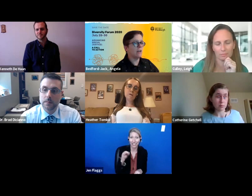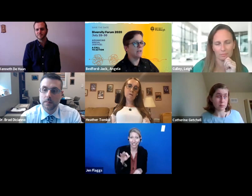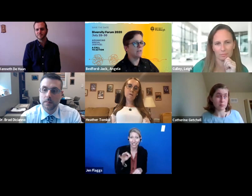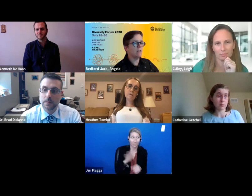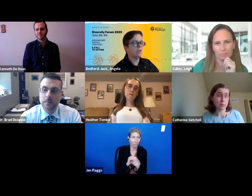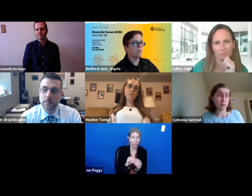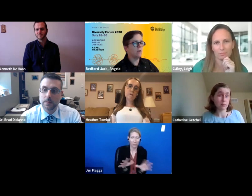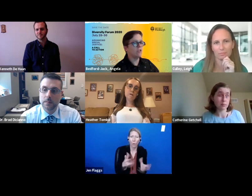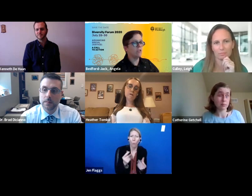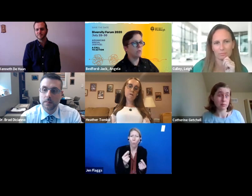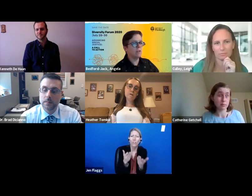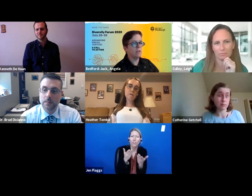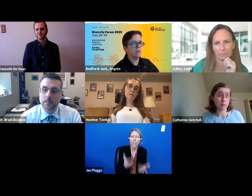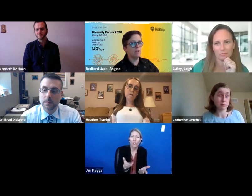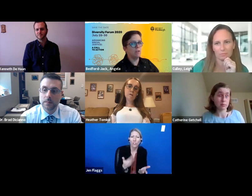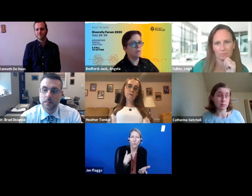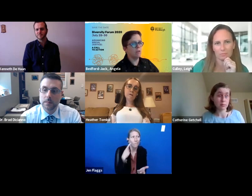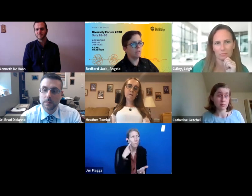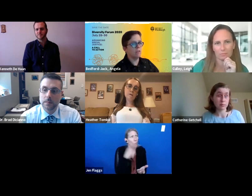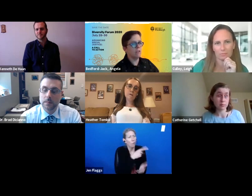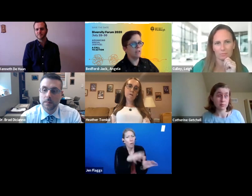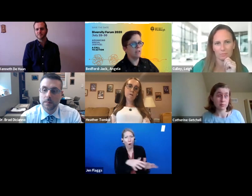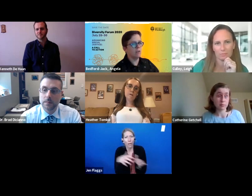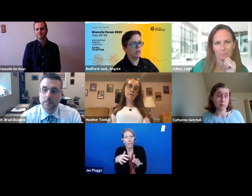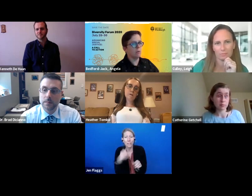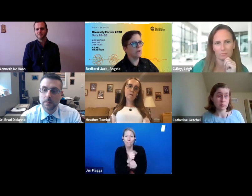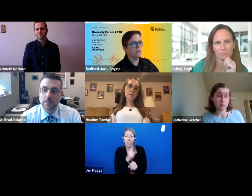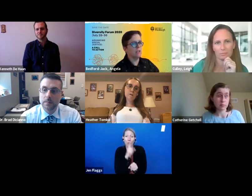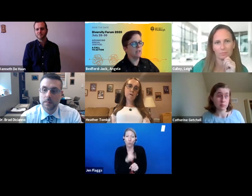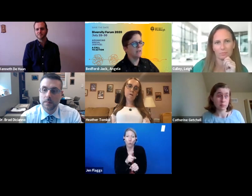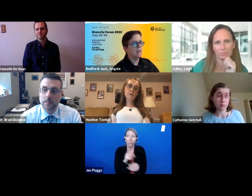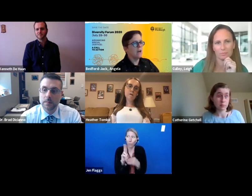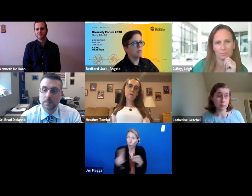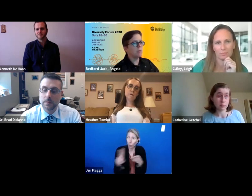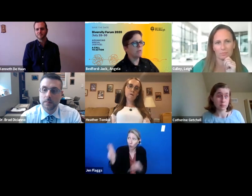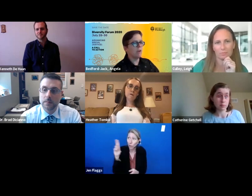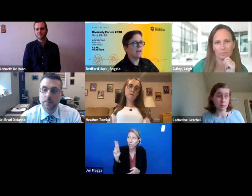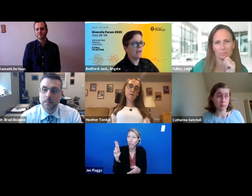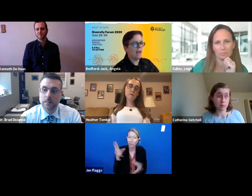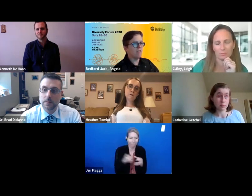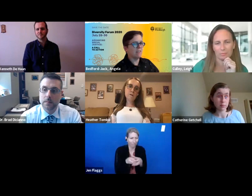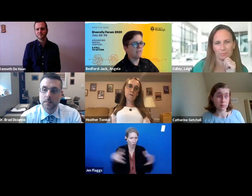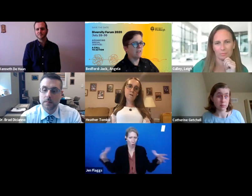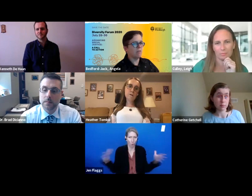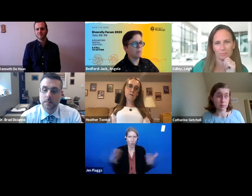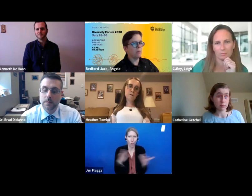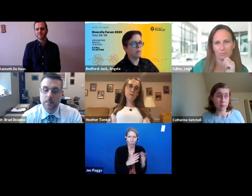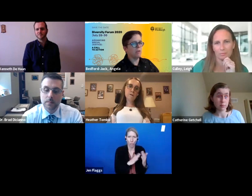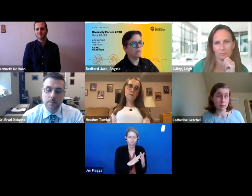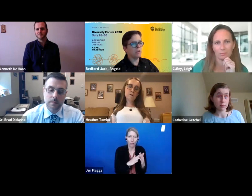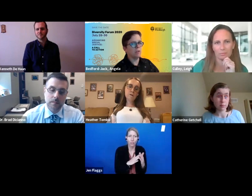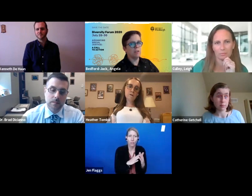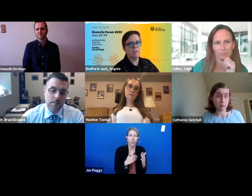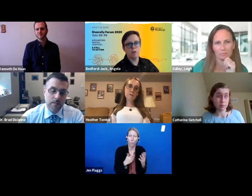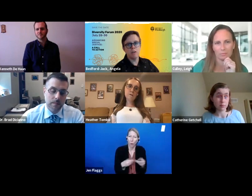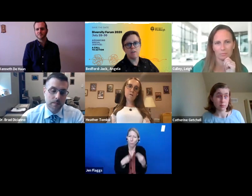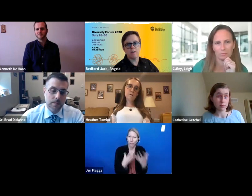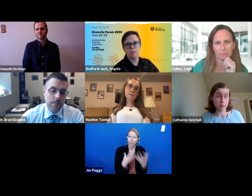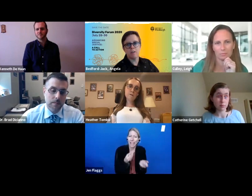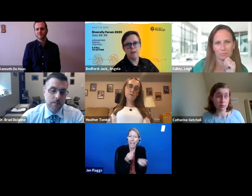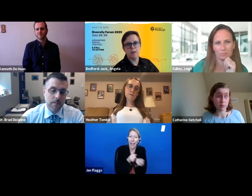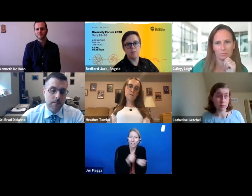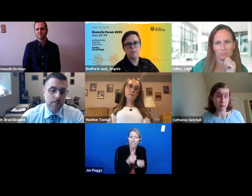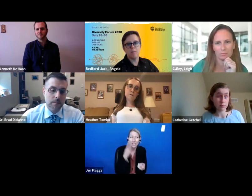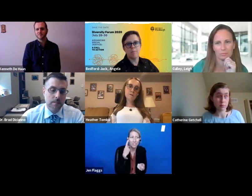provide to the audience to ensure that the university and the greater community is providing advocacy for people with disabilities during